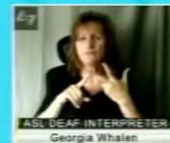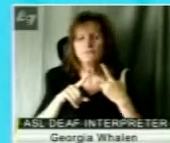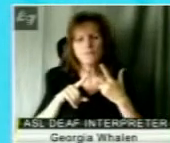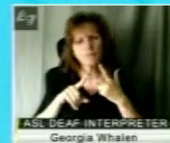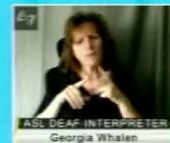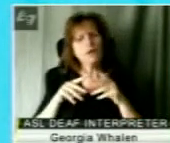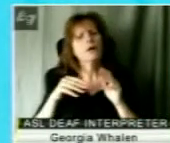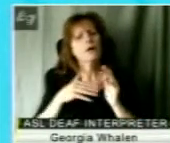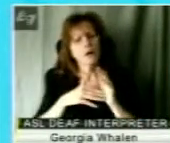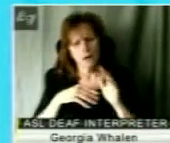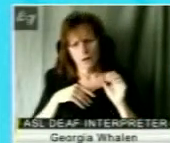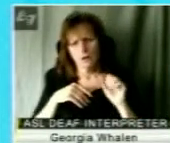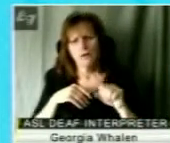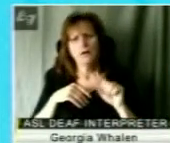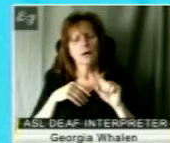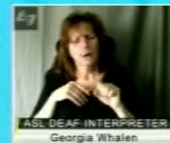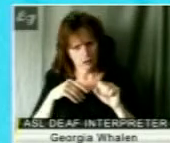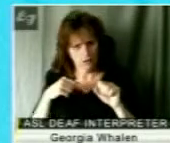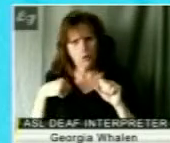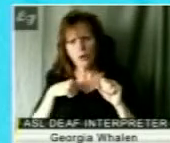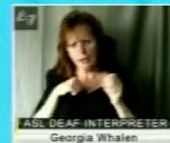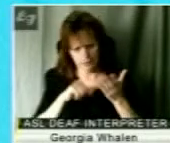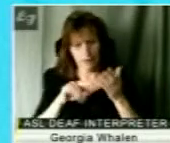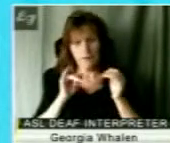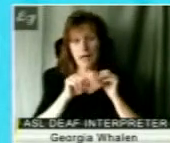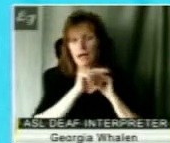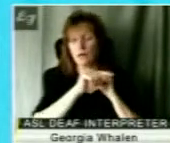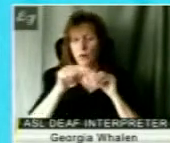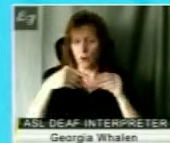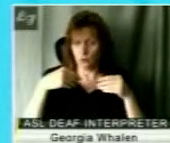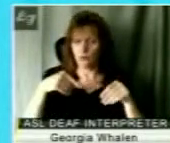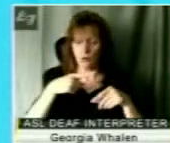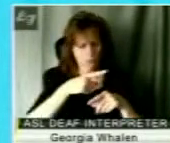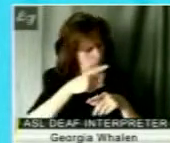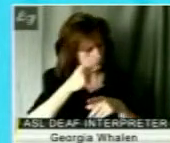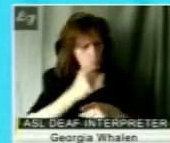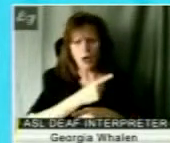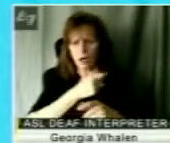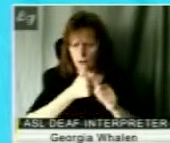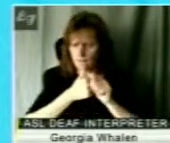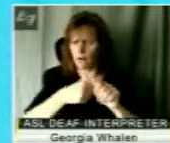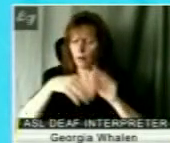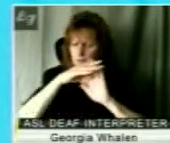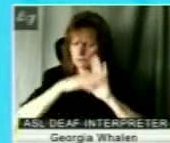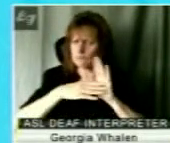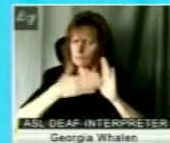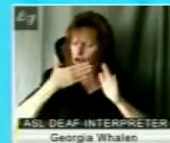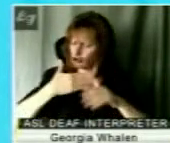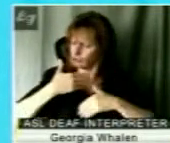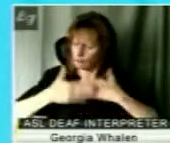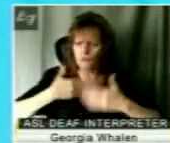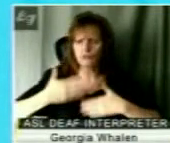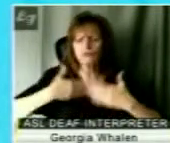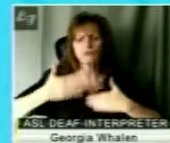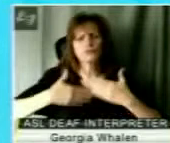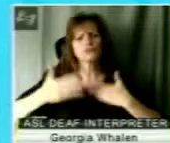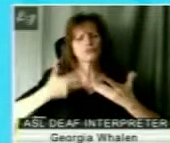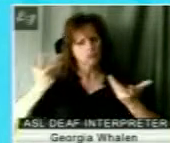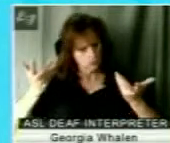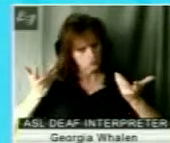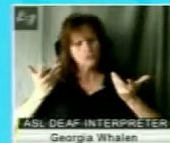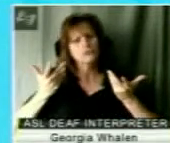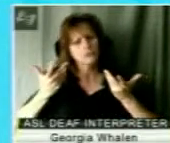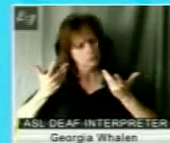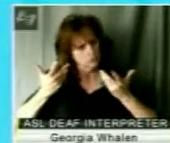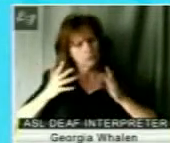very fortunate. People have actually been doing really well here in Hamilton. We've said this over and over again, that people have been doing a good job following the